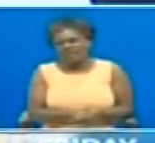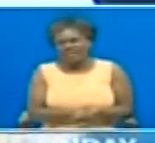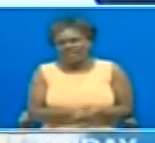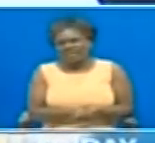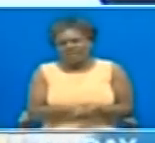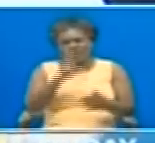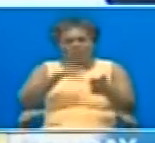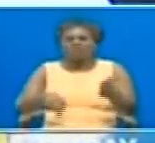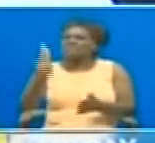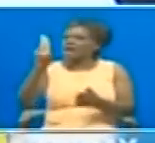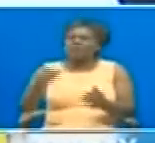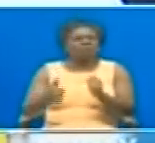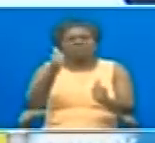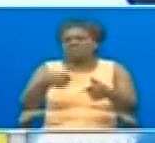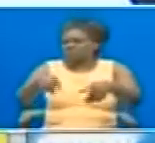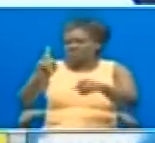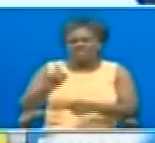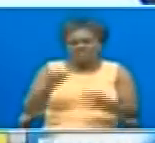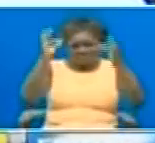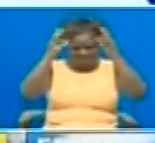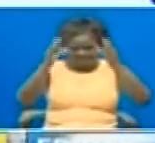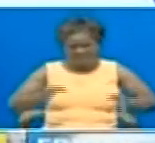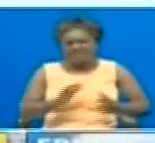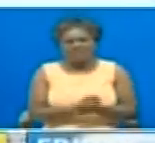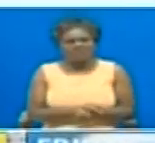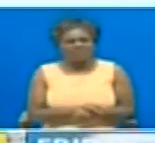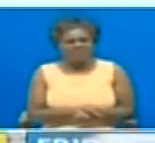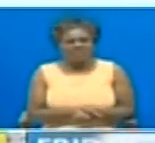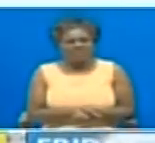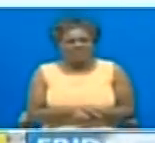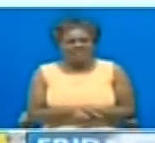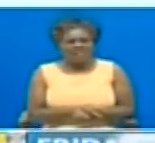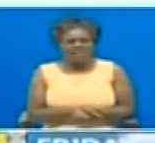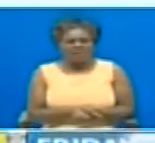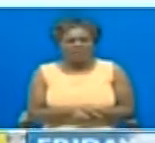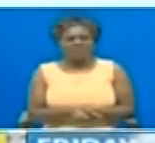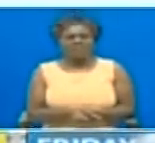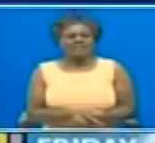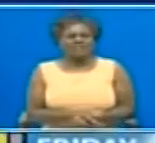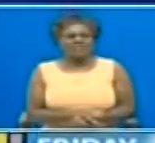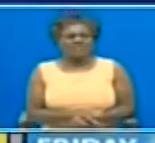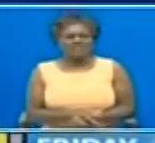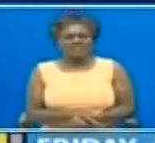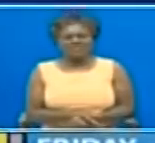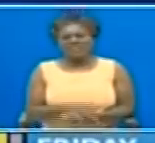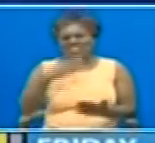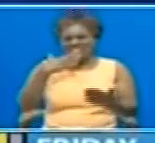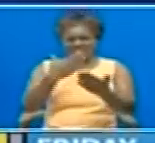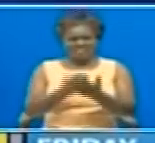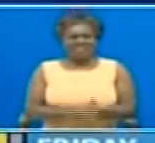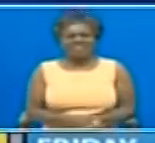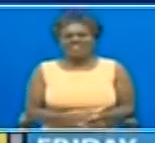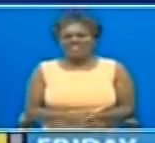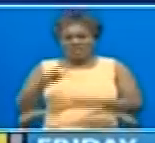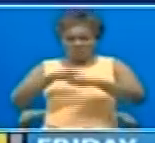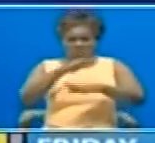up? Whichever is good for you, just say it. So introduce yourself and then, you know, read the story and introduce that story for us. All right. The best. Thank you.